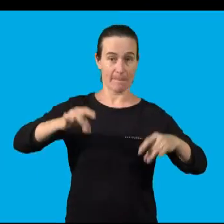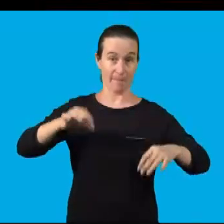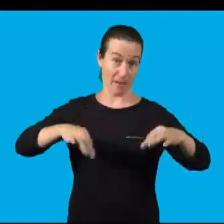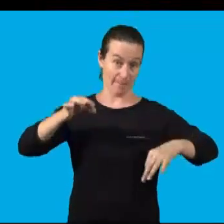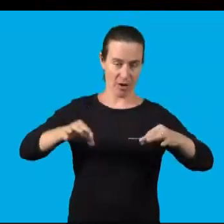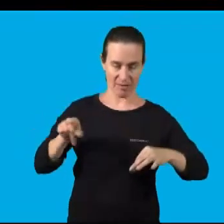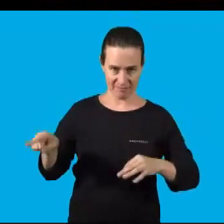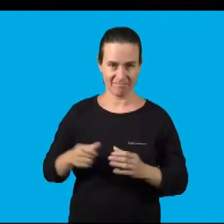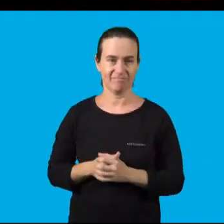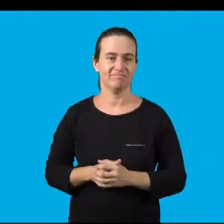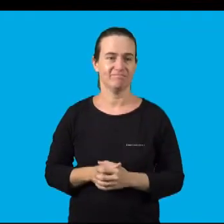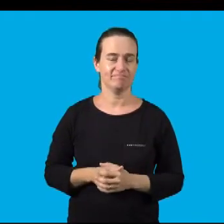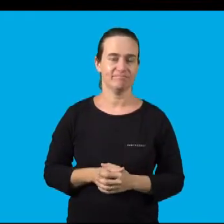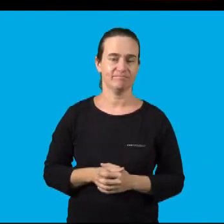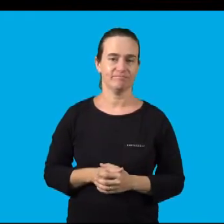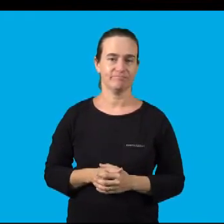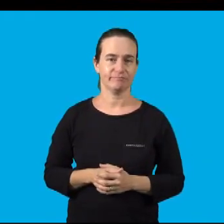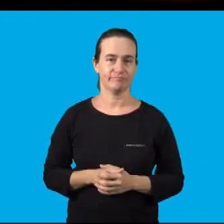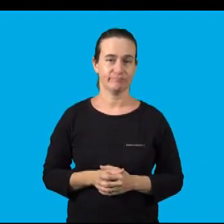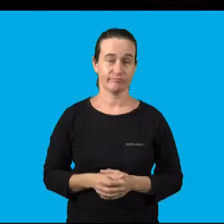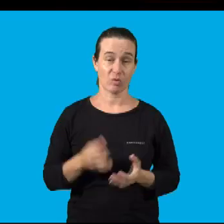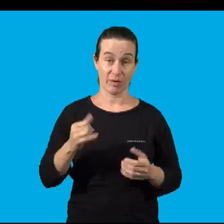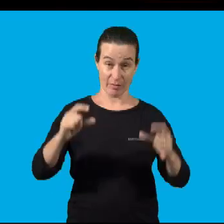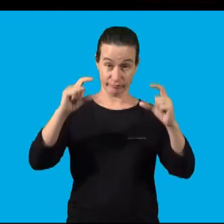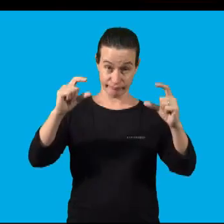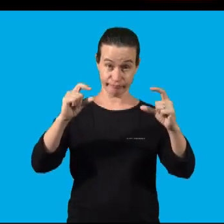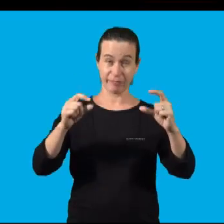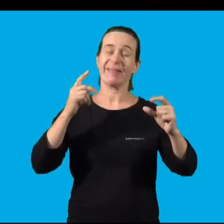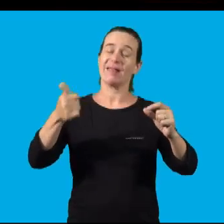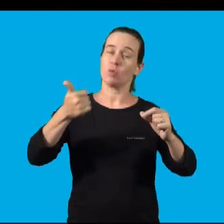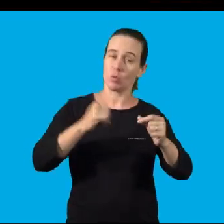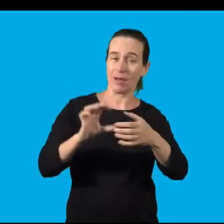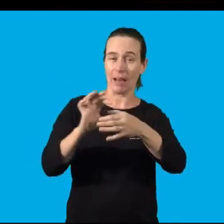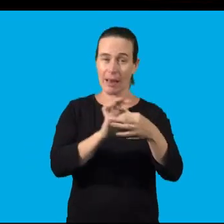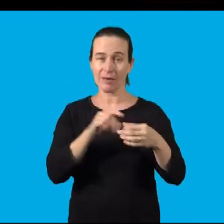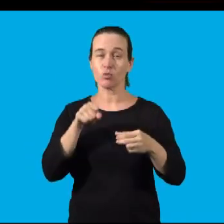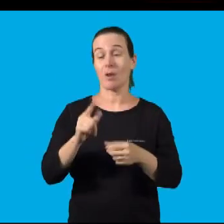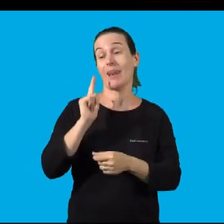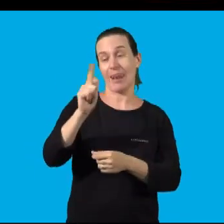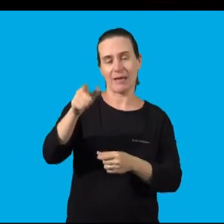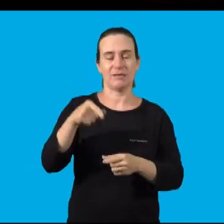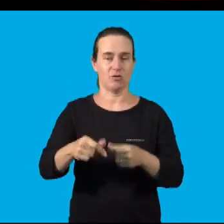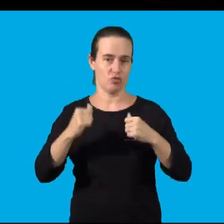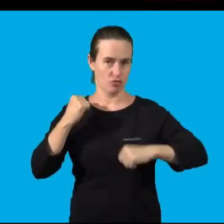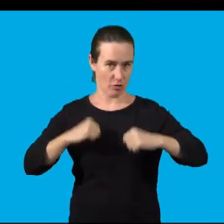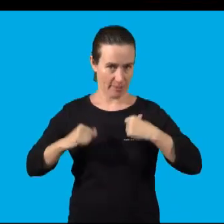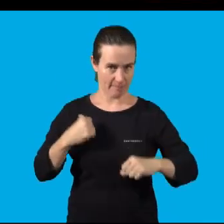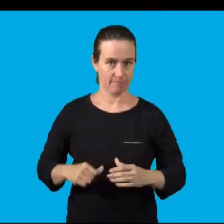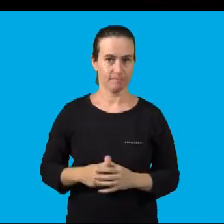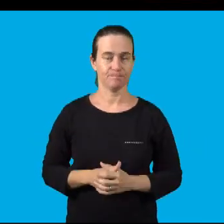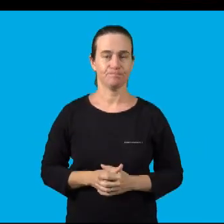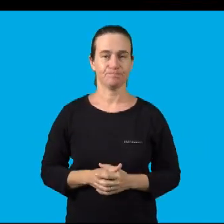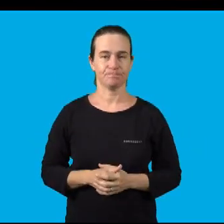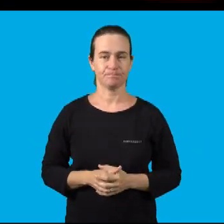and manipulations. So, we've looked at it from this extract and we've answered it